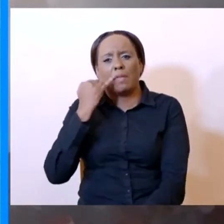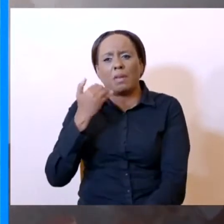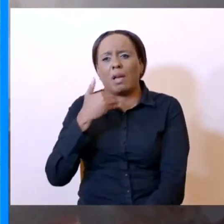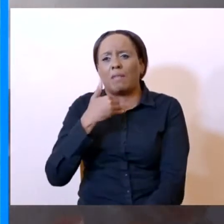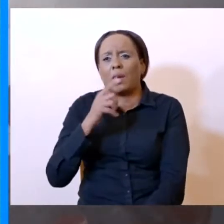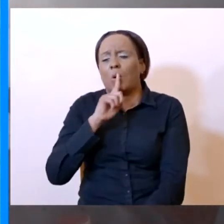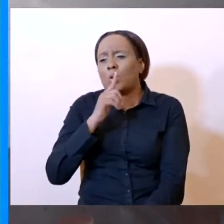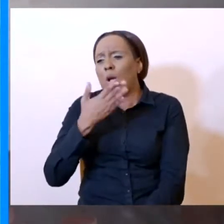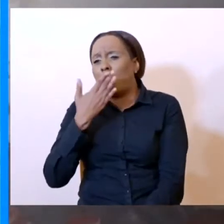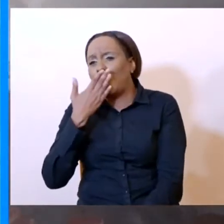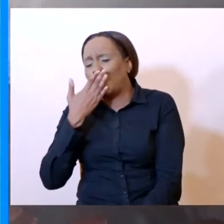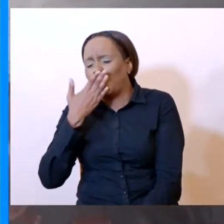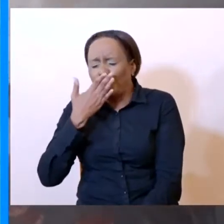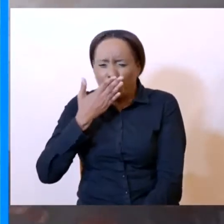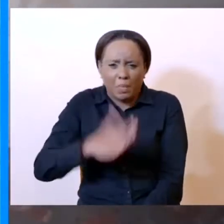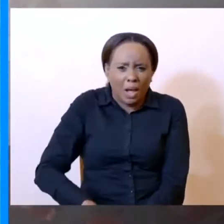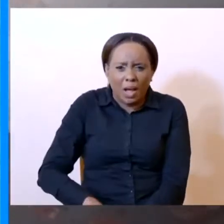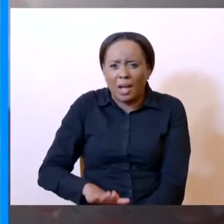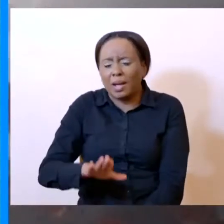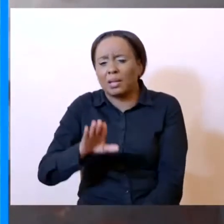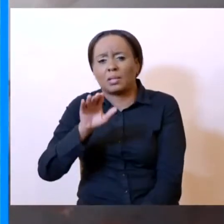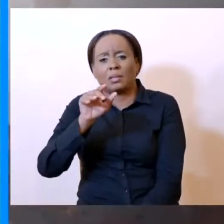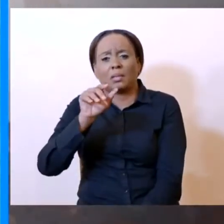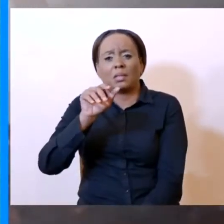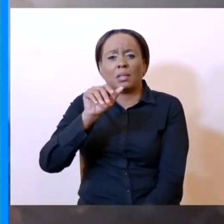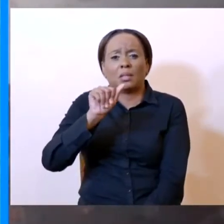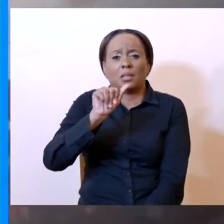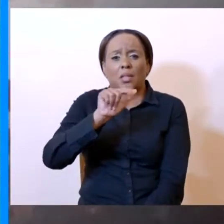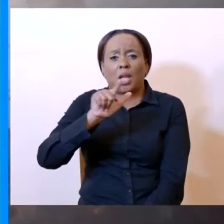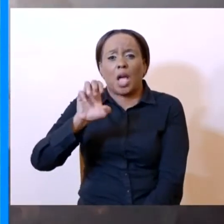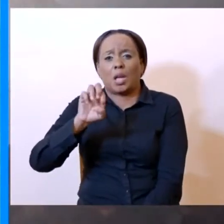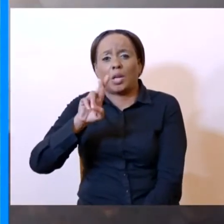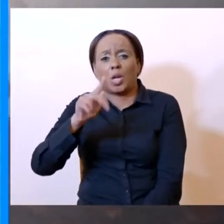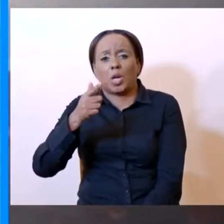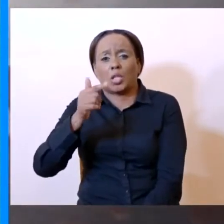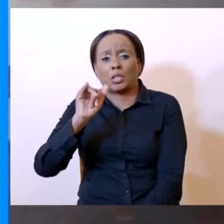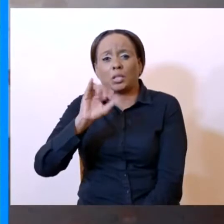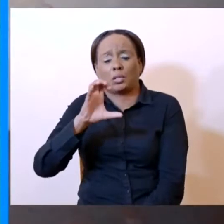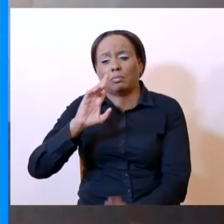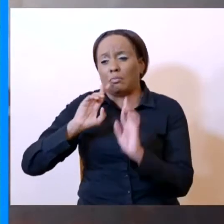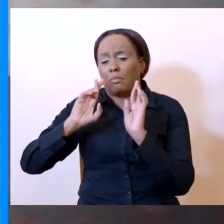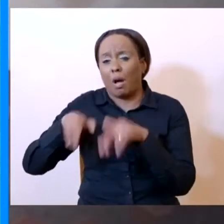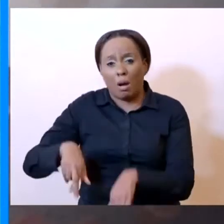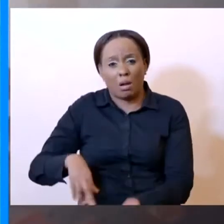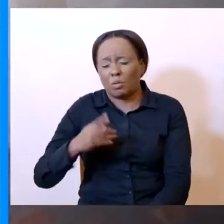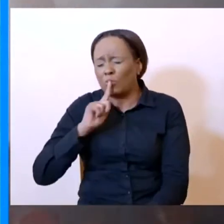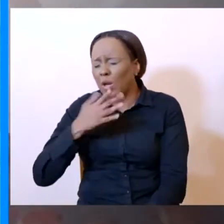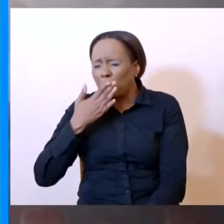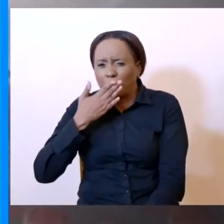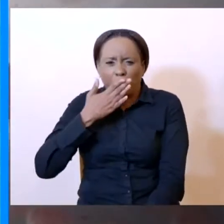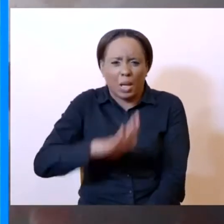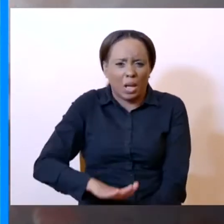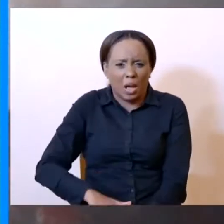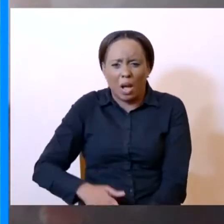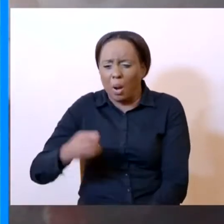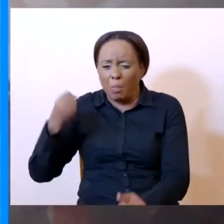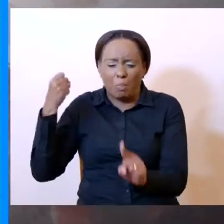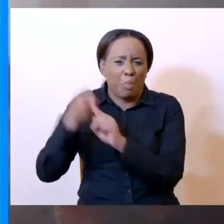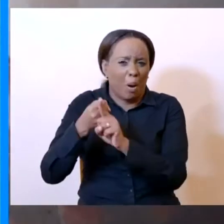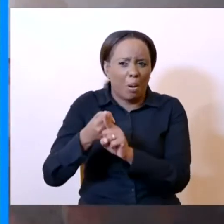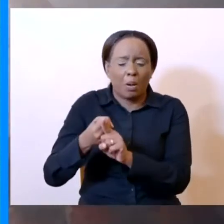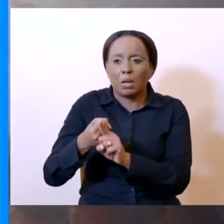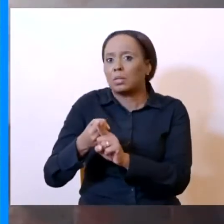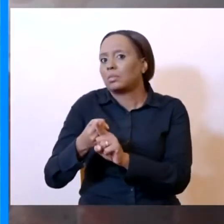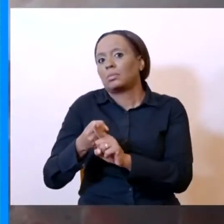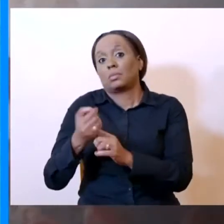If you have a severe allergic reaction to vaccines, or if you're known to have severe allergic reactions, you should